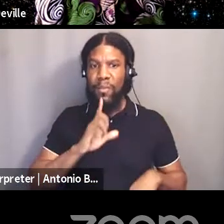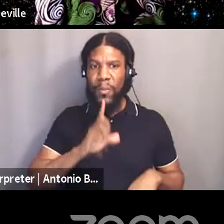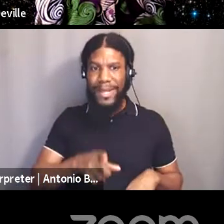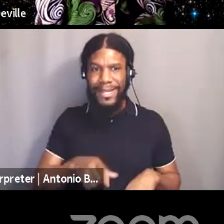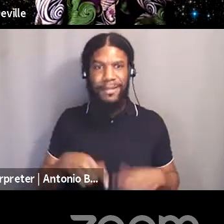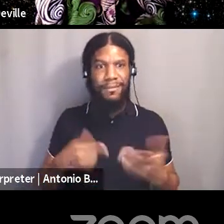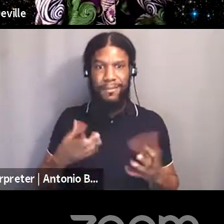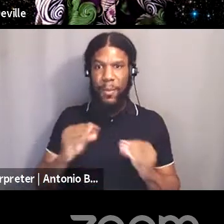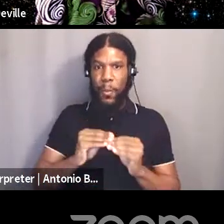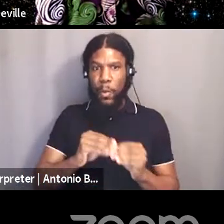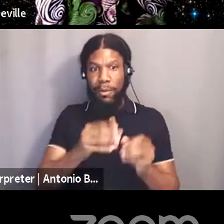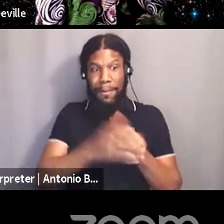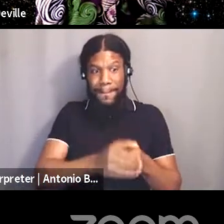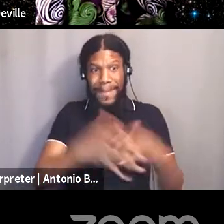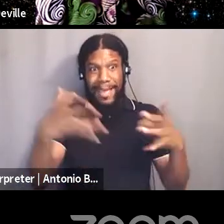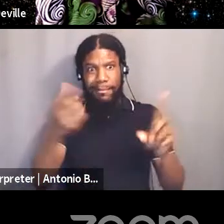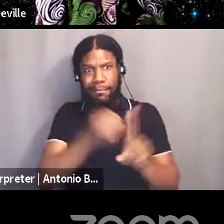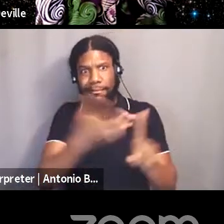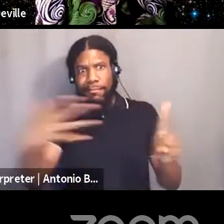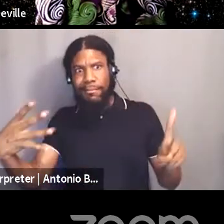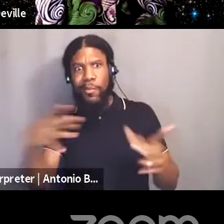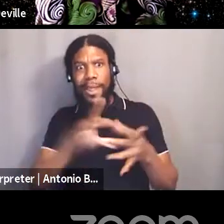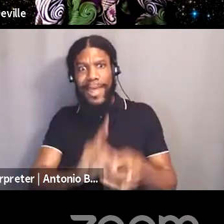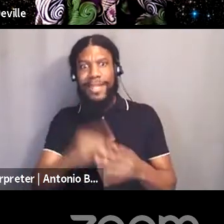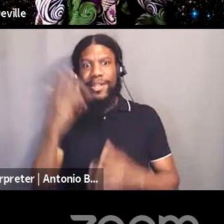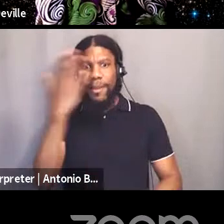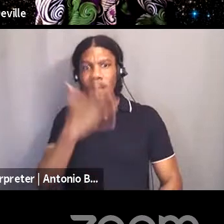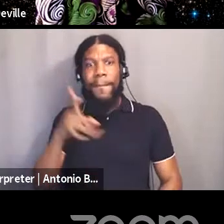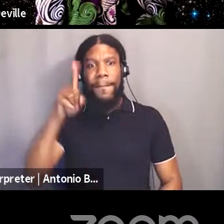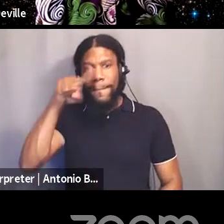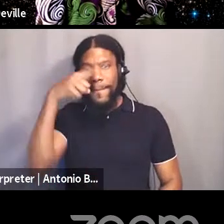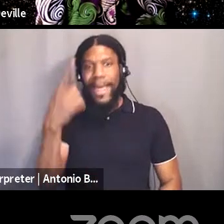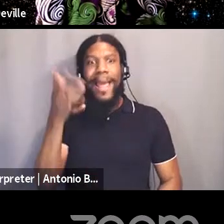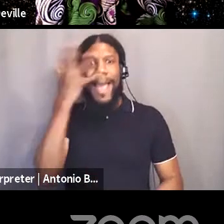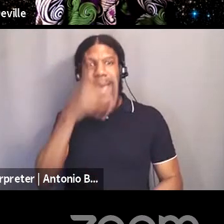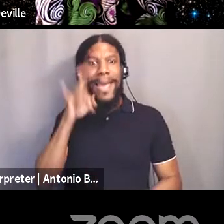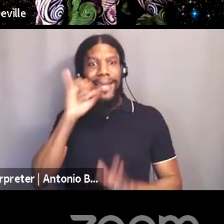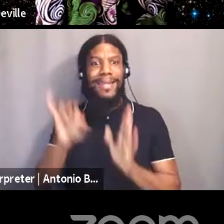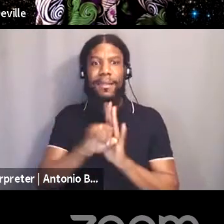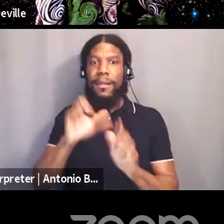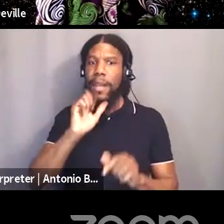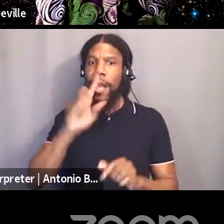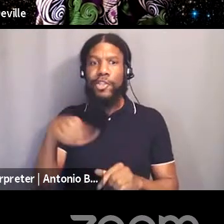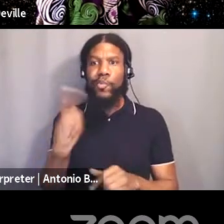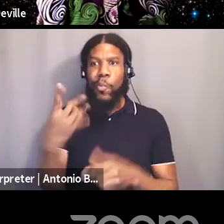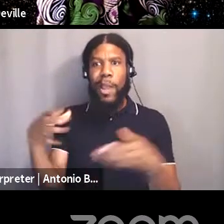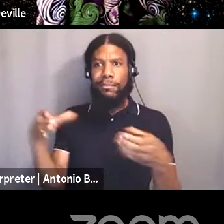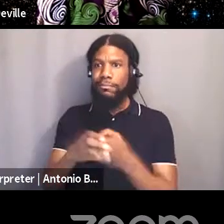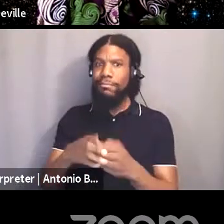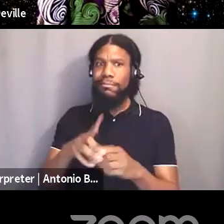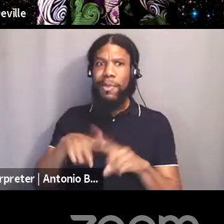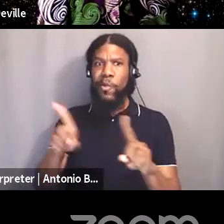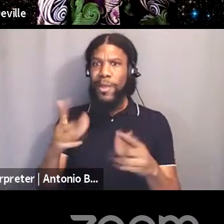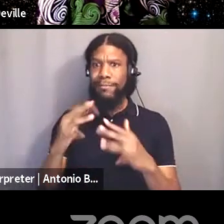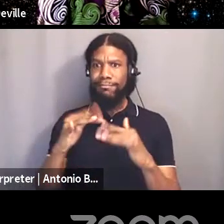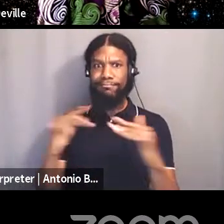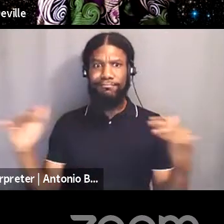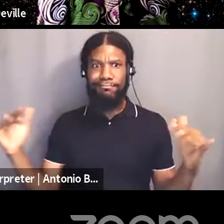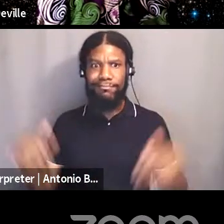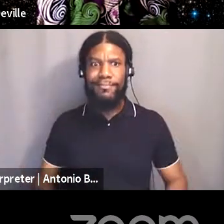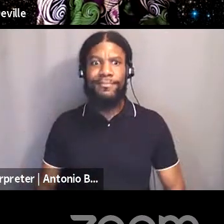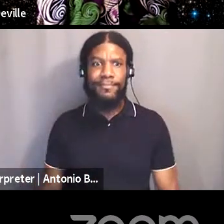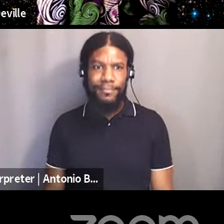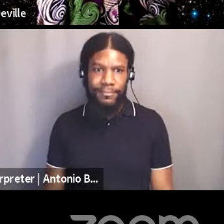be a bit more expansive in thinking about Black identity and investigating Black identity, as I think Poirot would do if they were